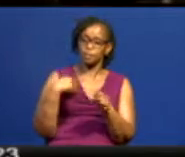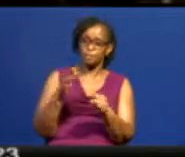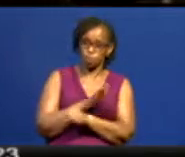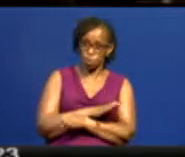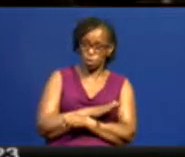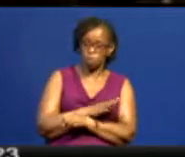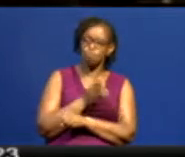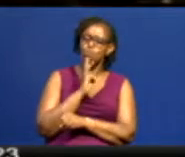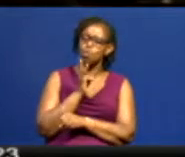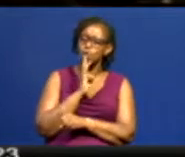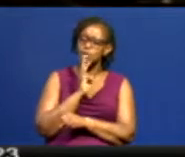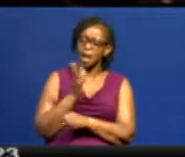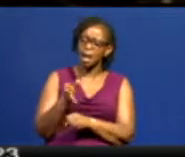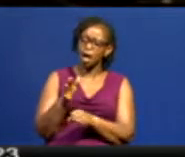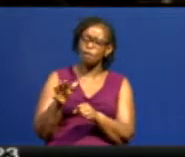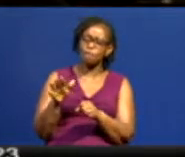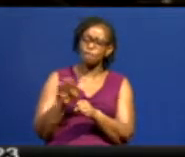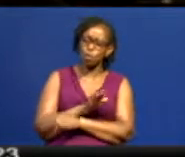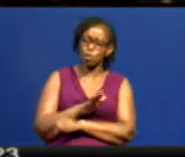that